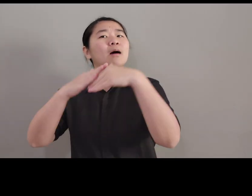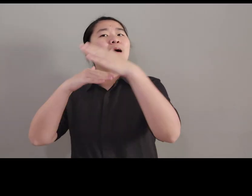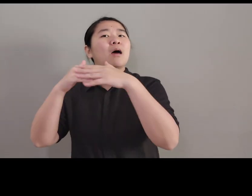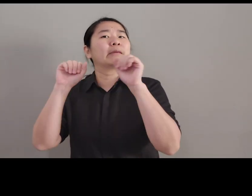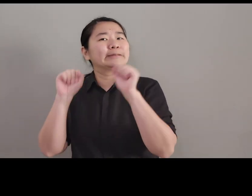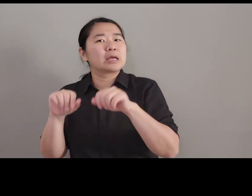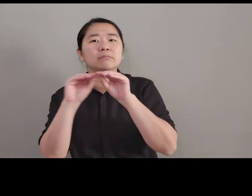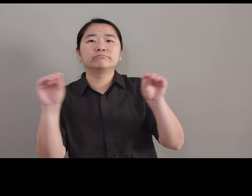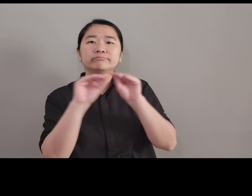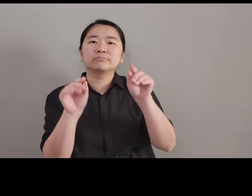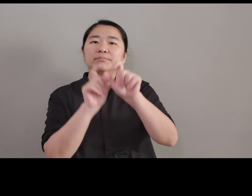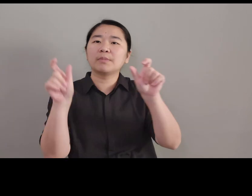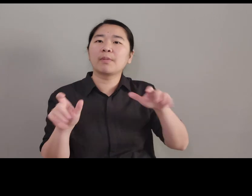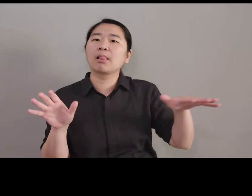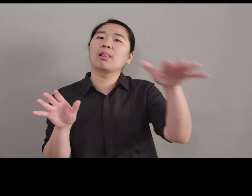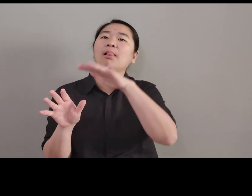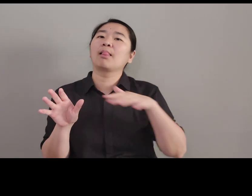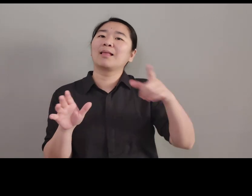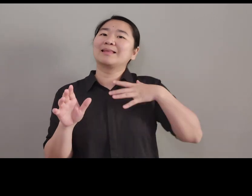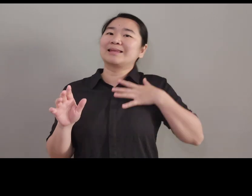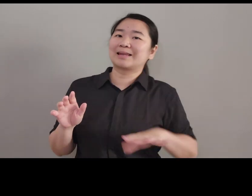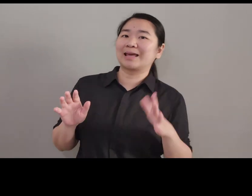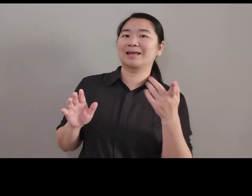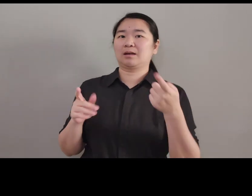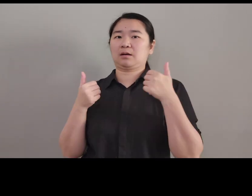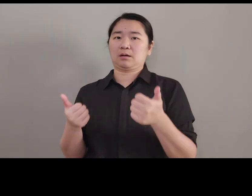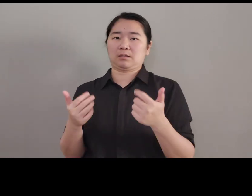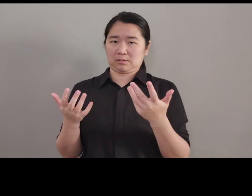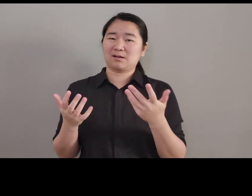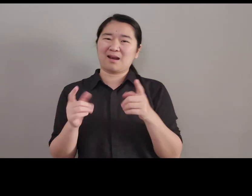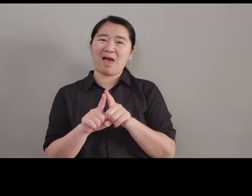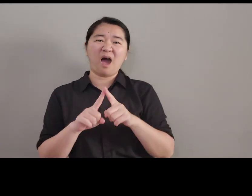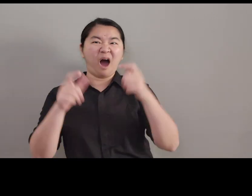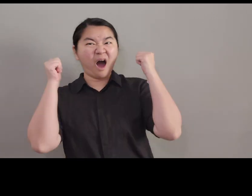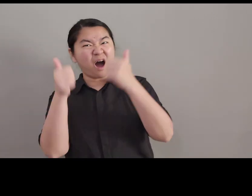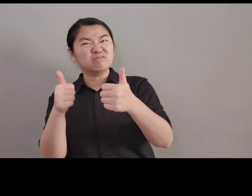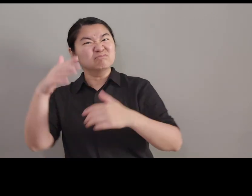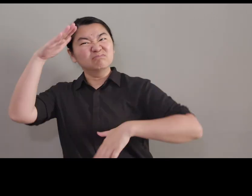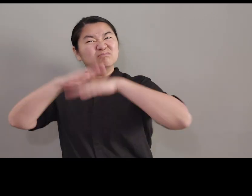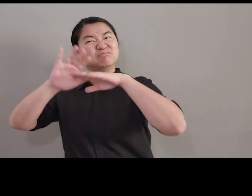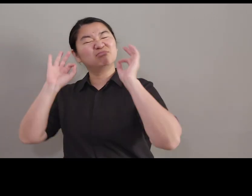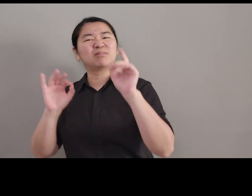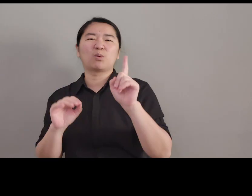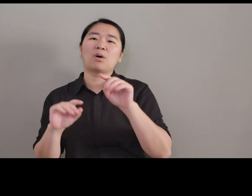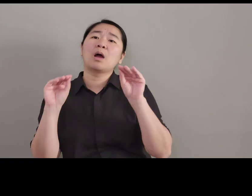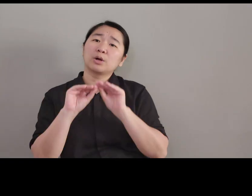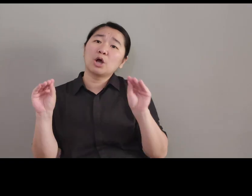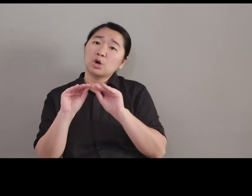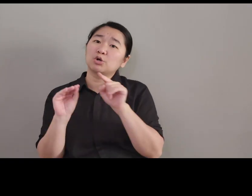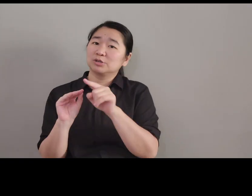need it instead of well in advance. I think education on the importance of accessibility, education